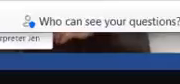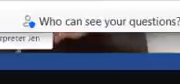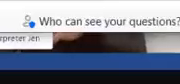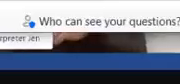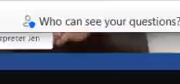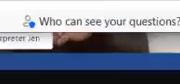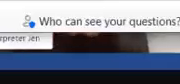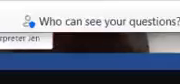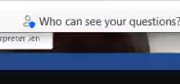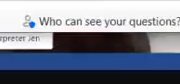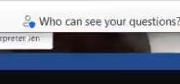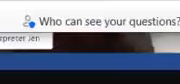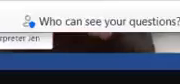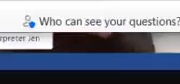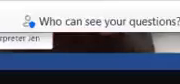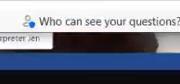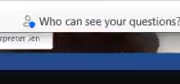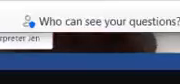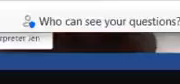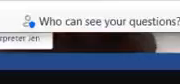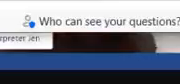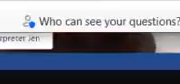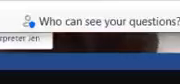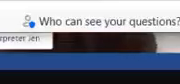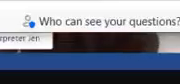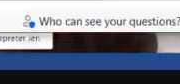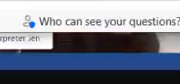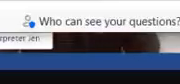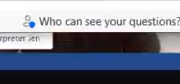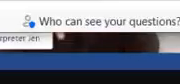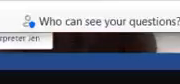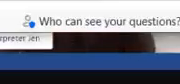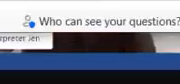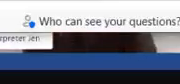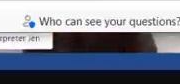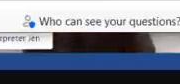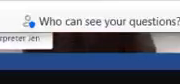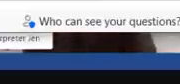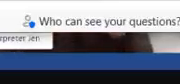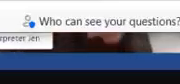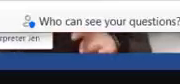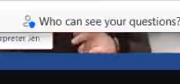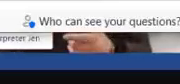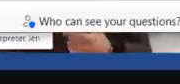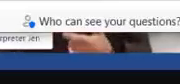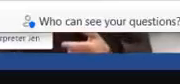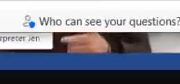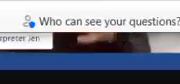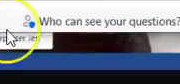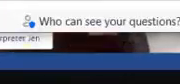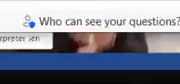to place in multiple lines with headings if we can't keep it where it scrolls. So I thank you for that